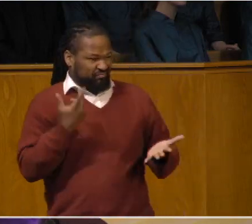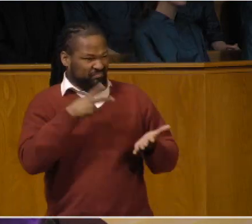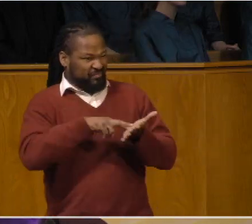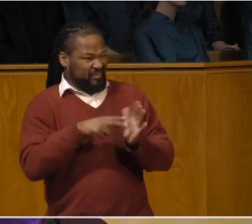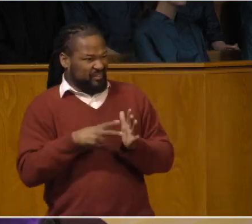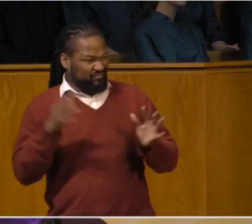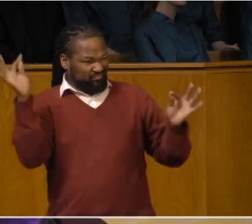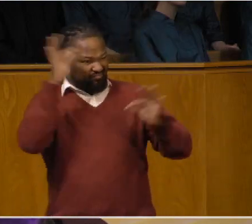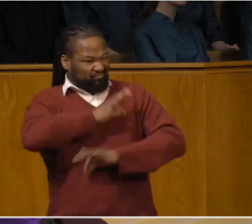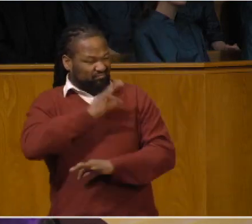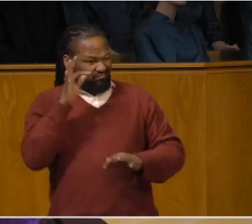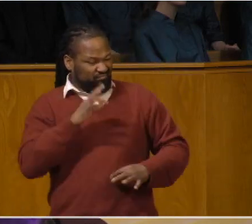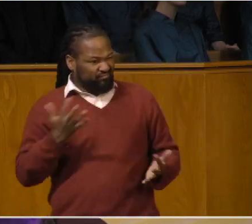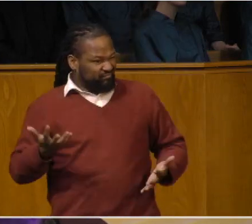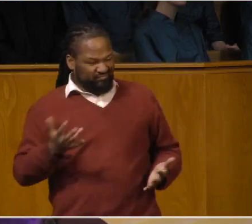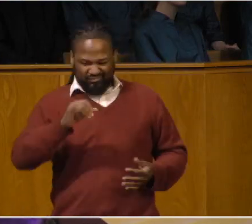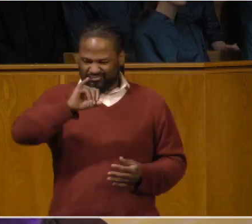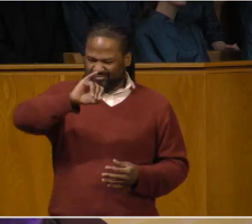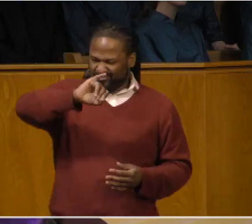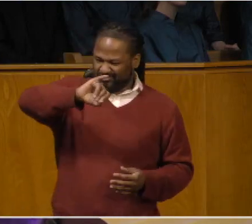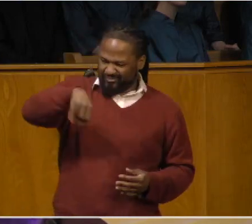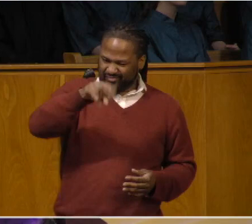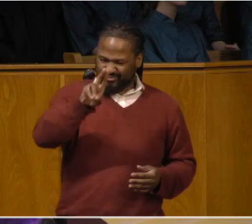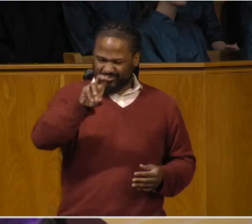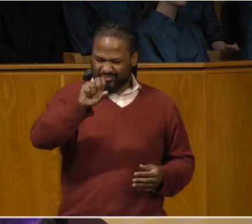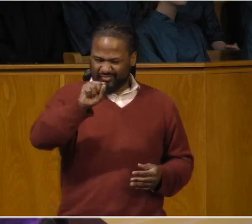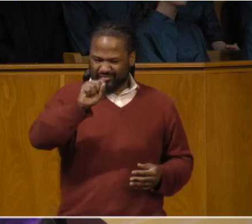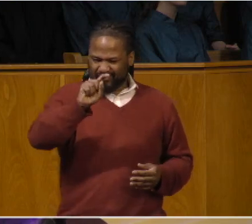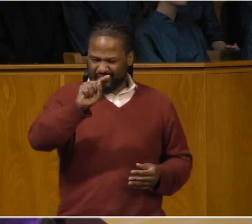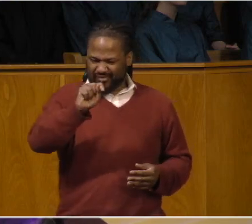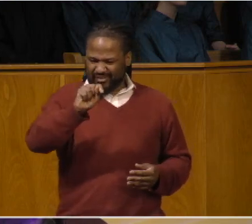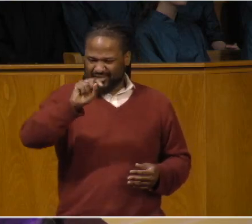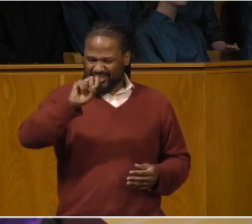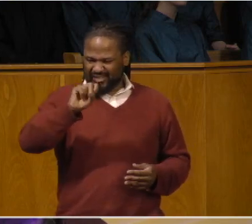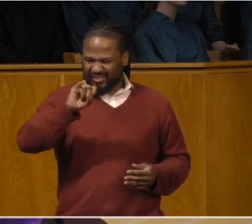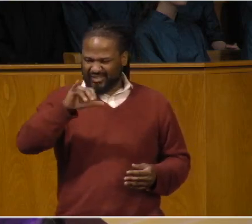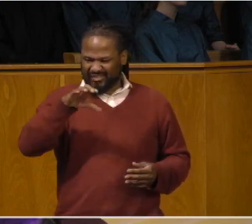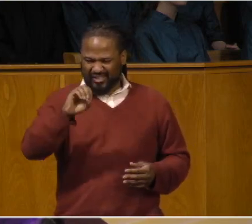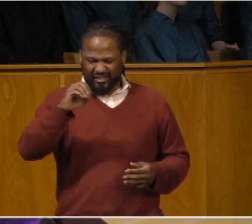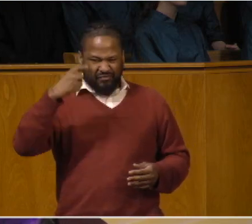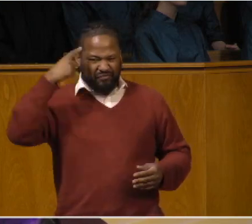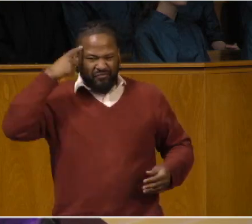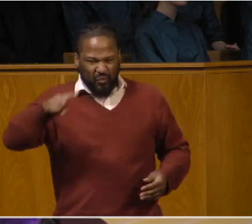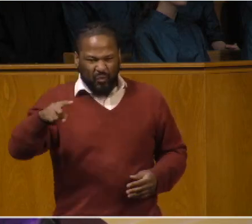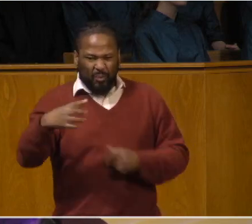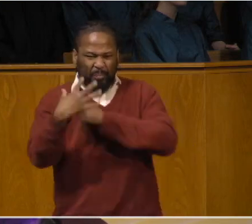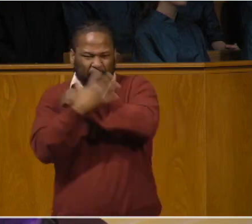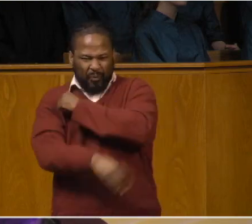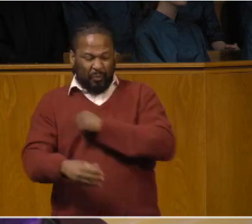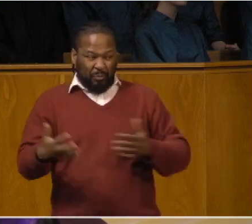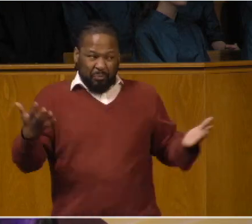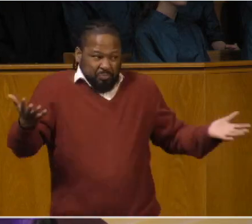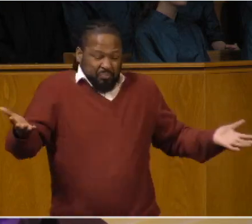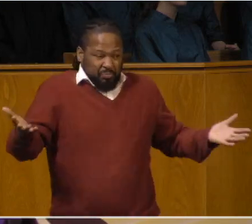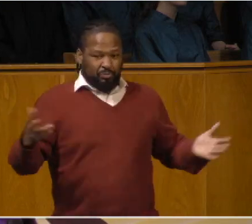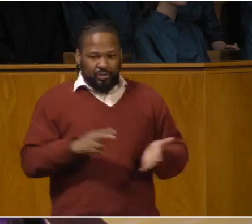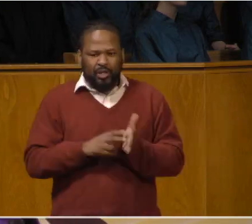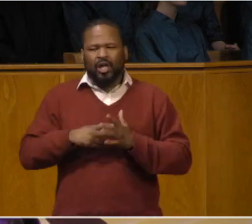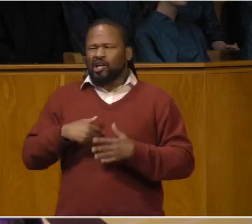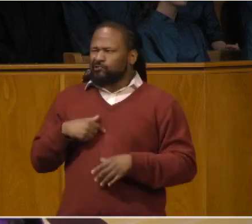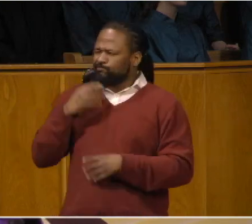injustice. Then I asked the Lord, what is justice for the poor? His answer to